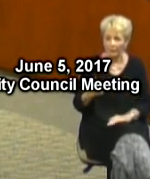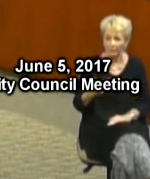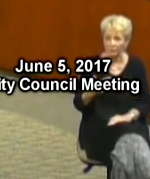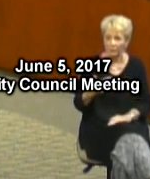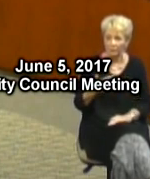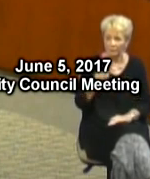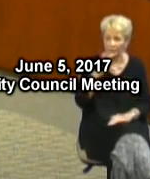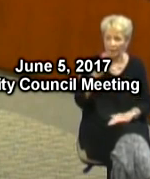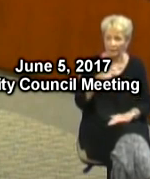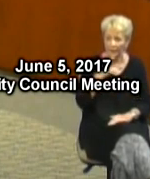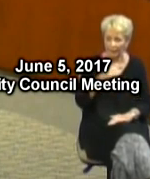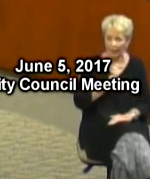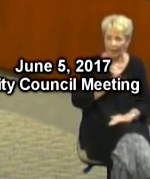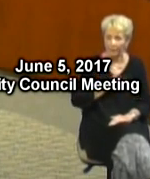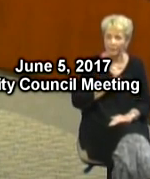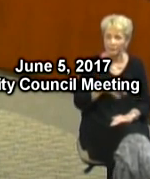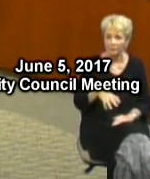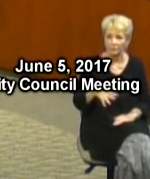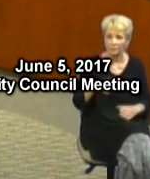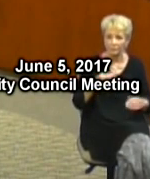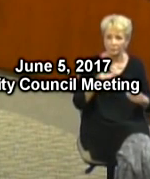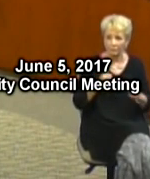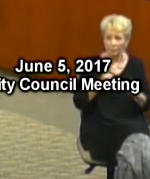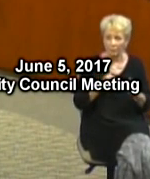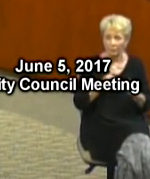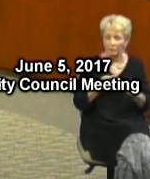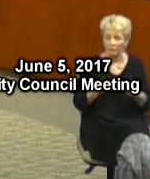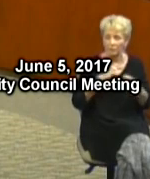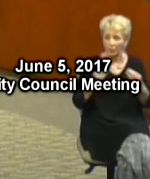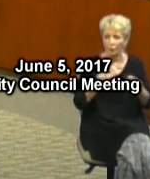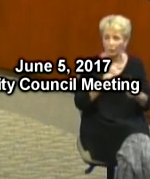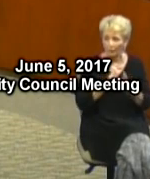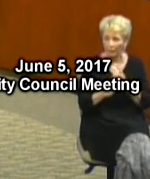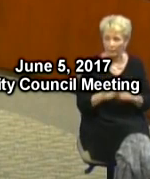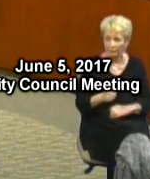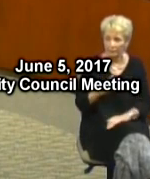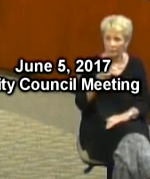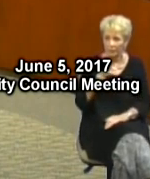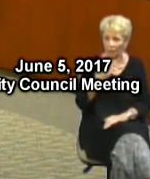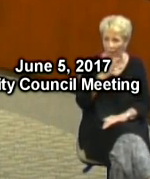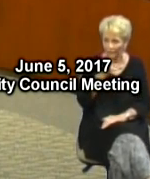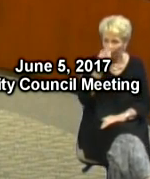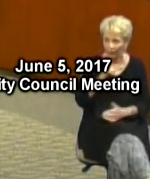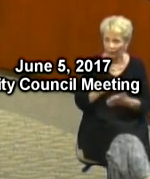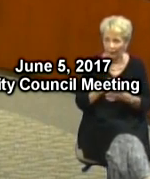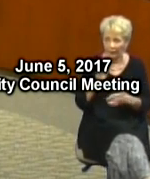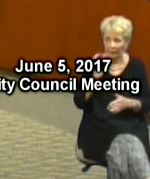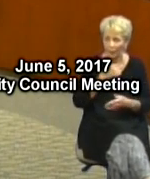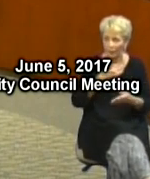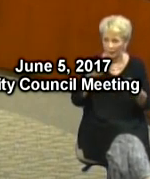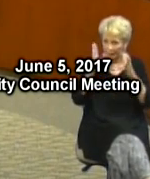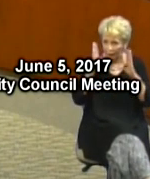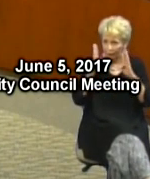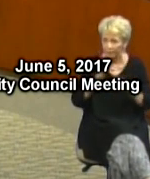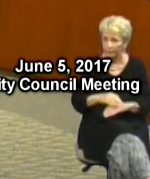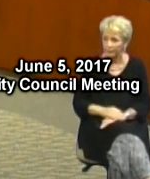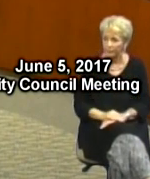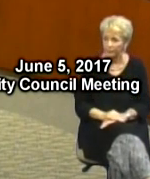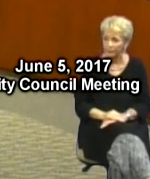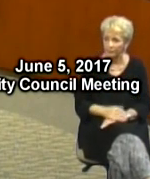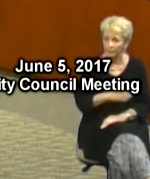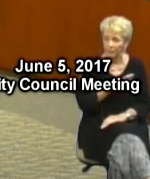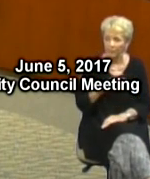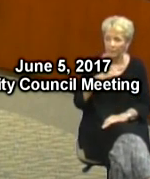please signify by saying aye. Aye. Motion passes. Okay. John, thank you for bringing that to our attention. Okay,